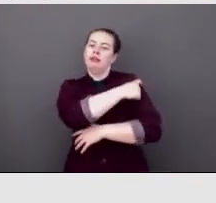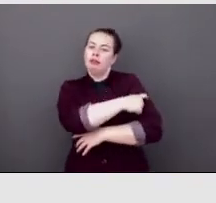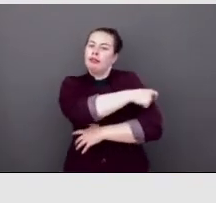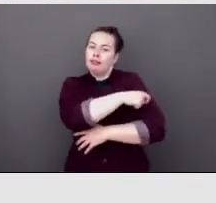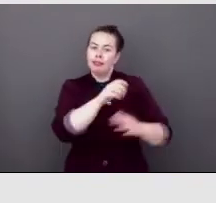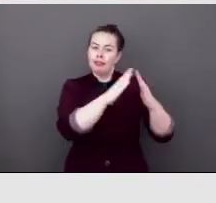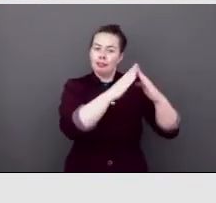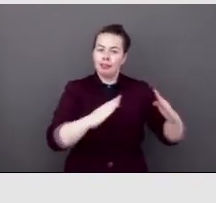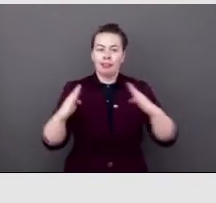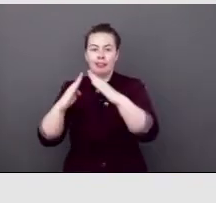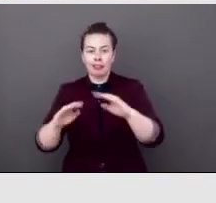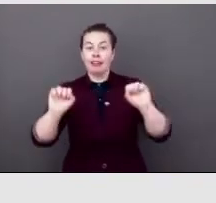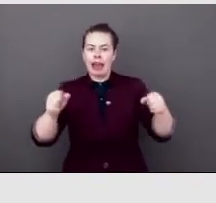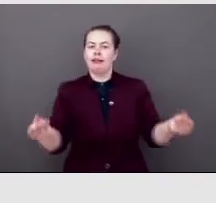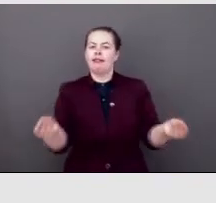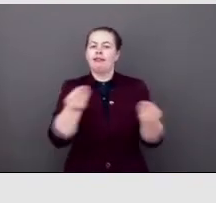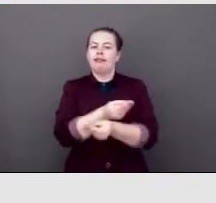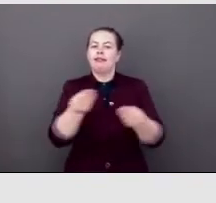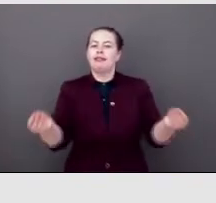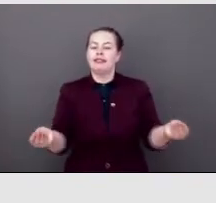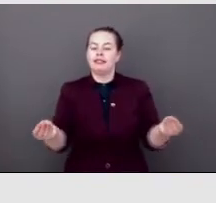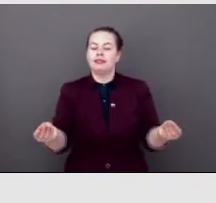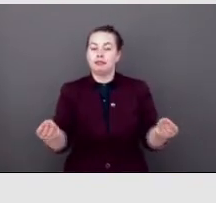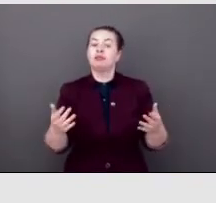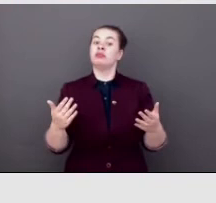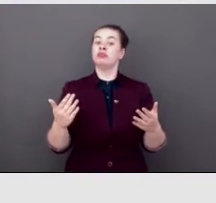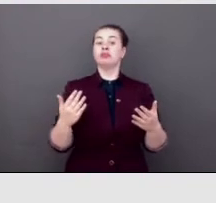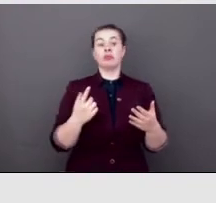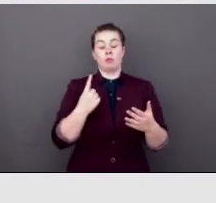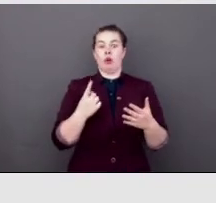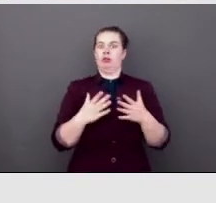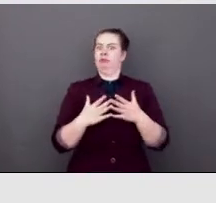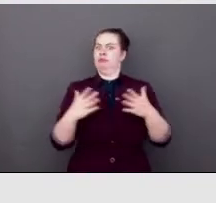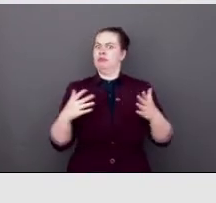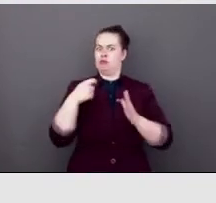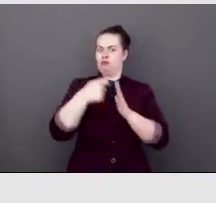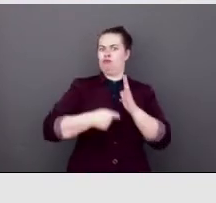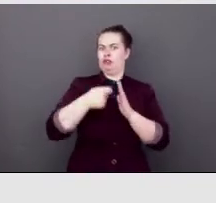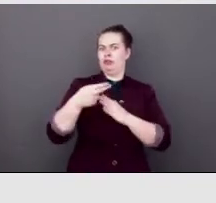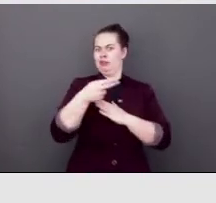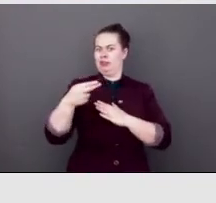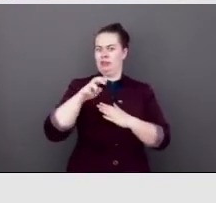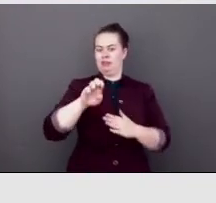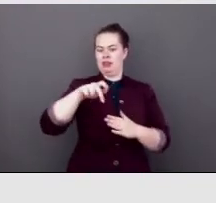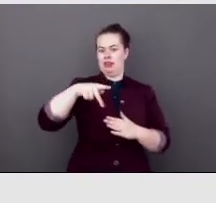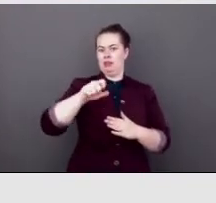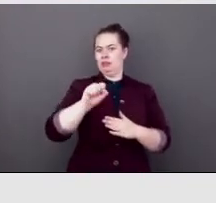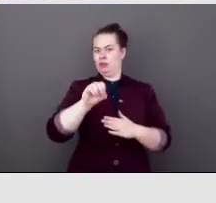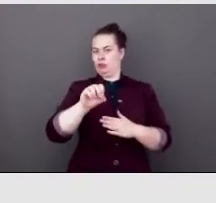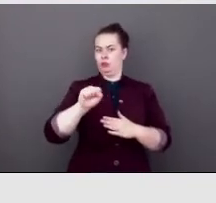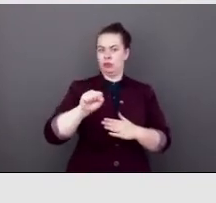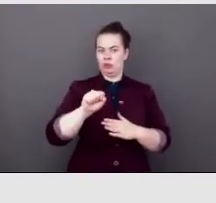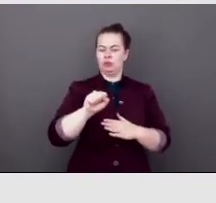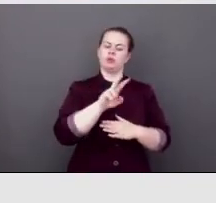moment, e-prescriptions and patient summaries. This was designed in a very large-scale project called EPSOS that lasted